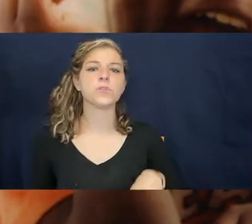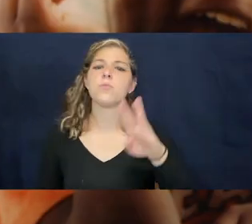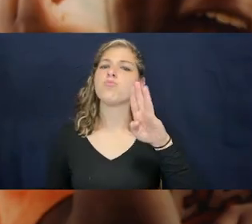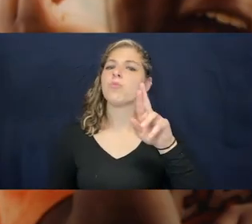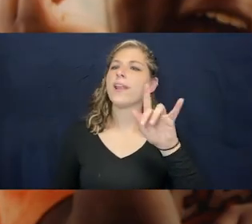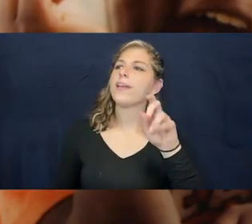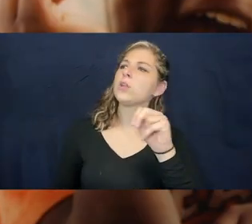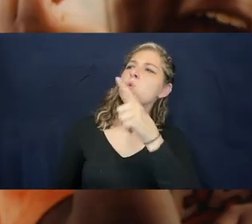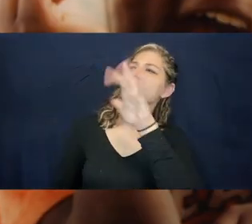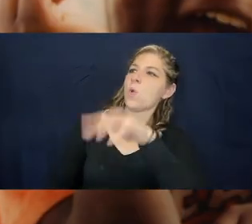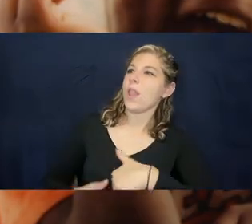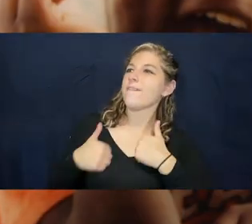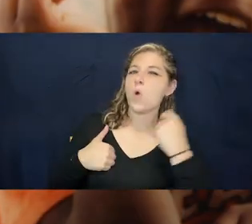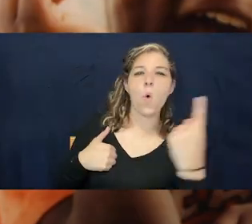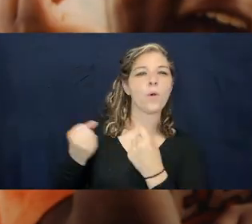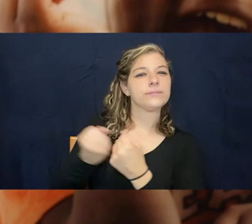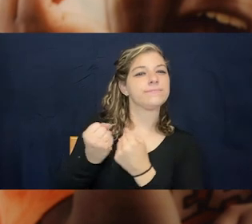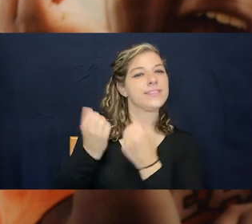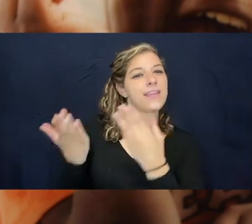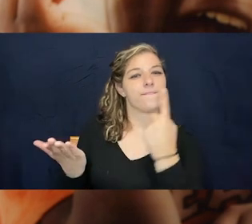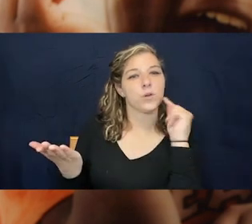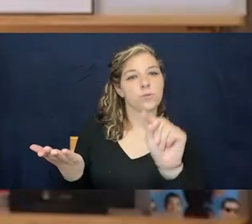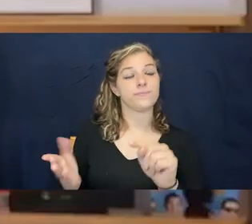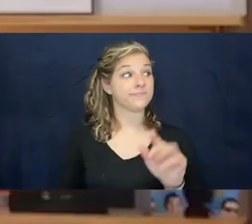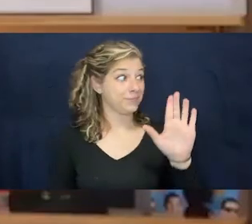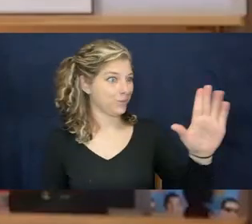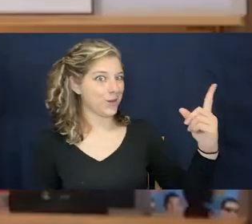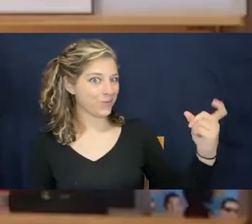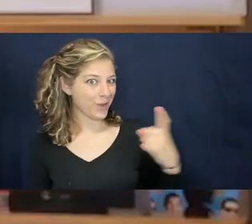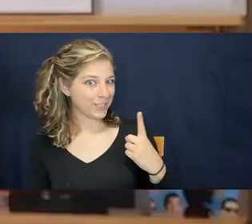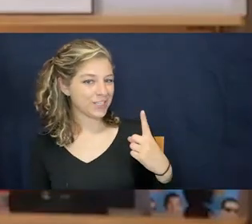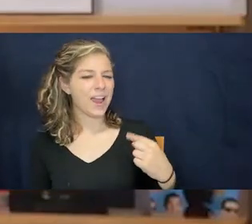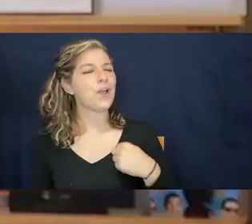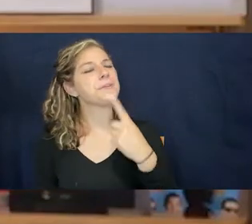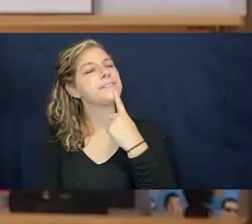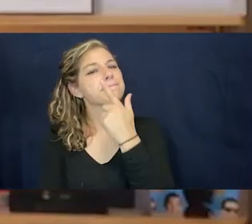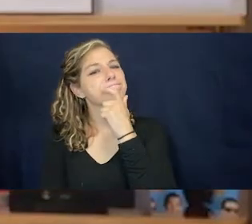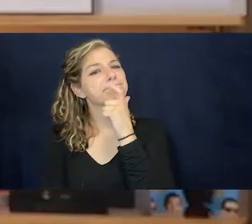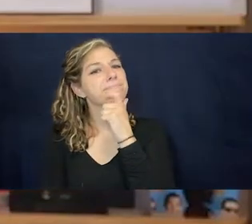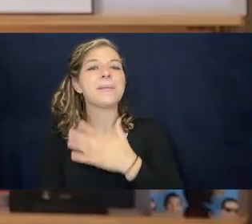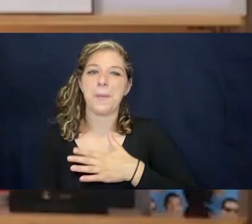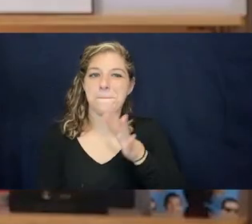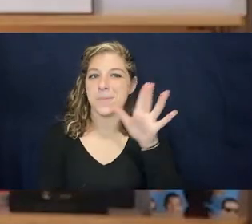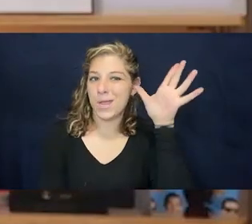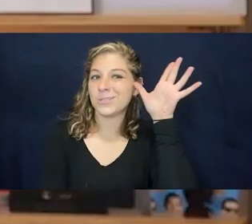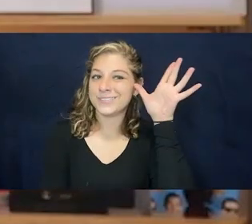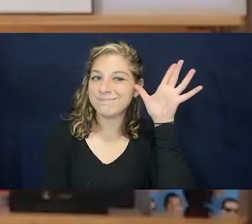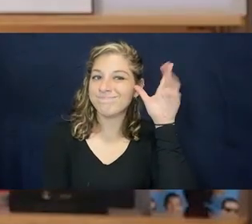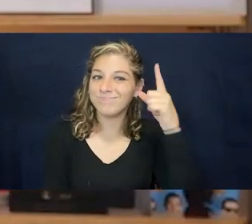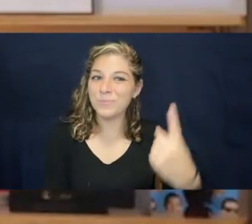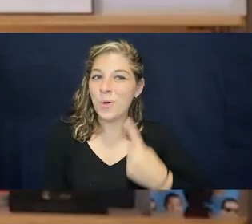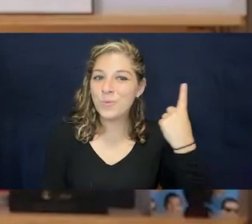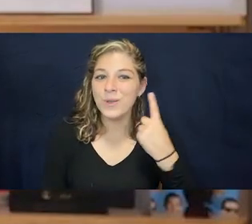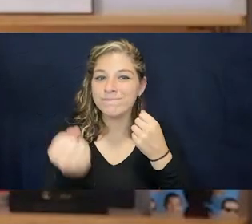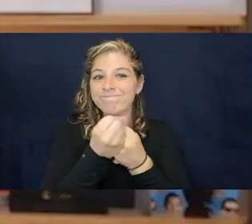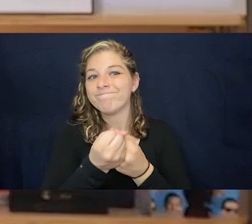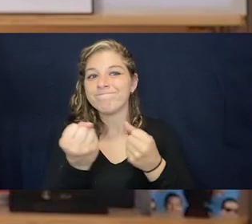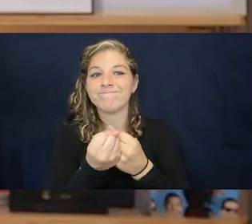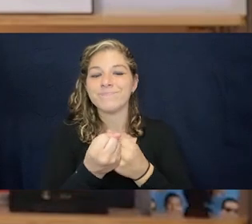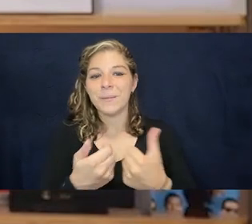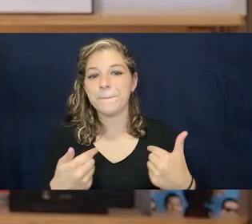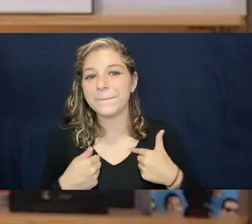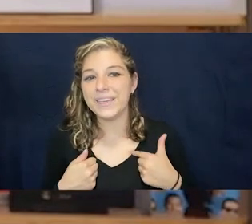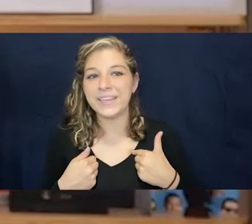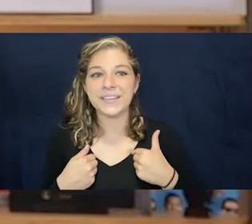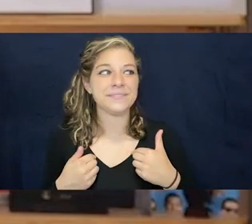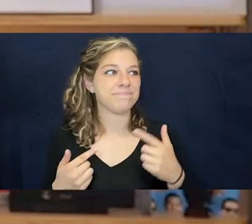who in your life is always there for you? It's a great question. I would say my parents have been my